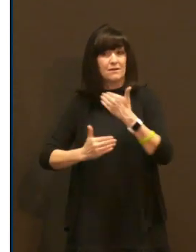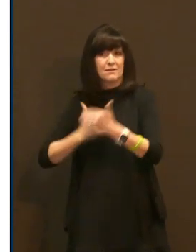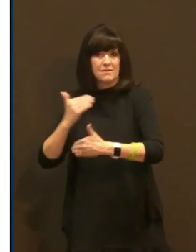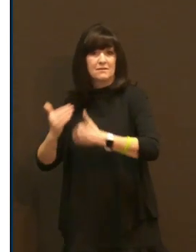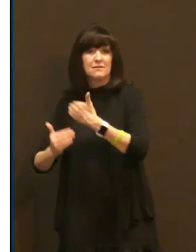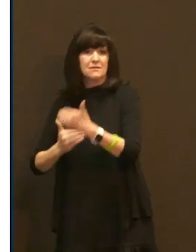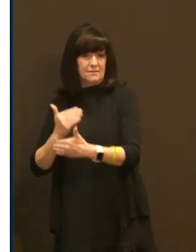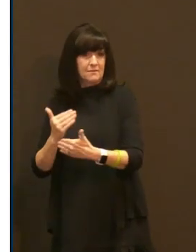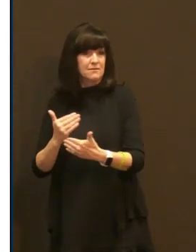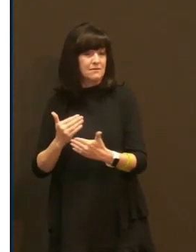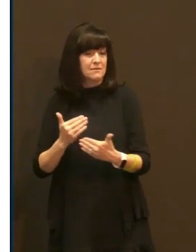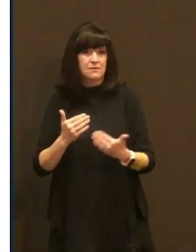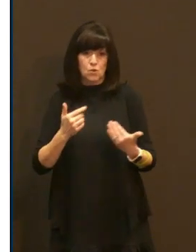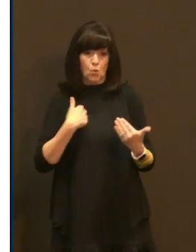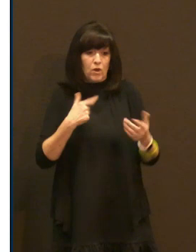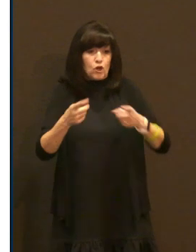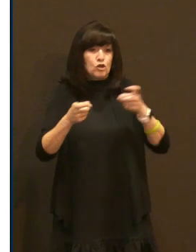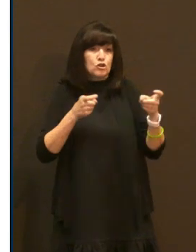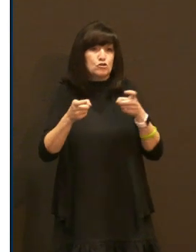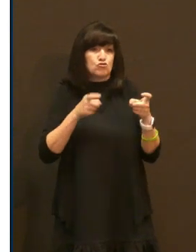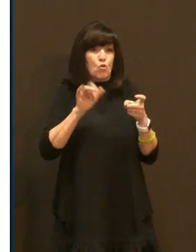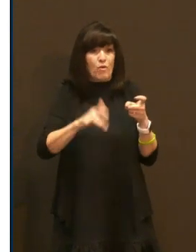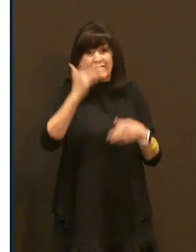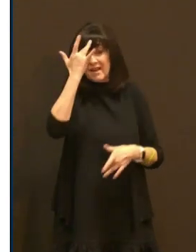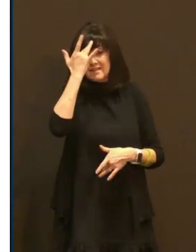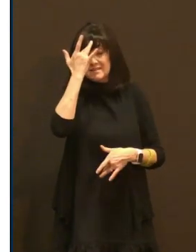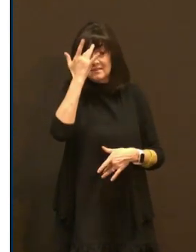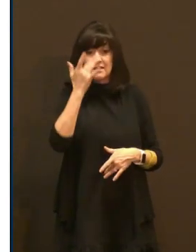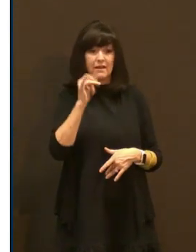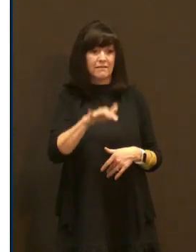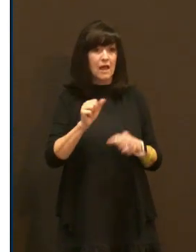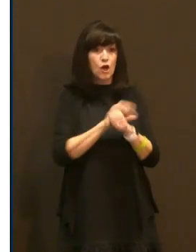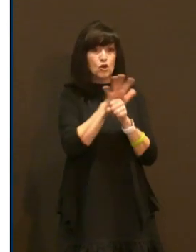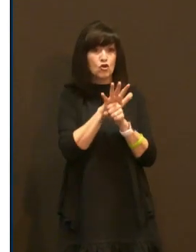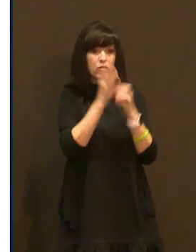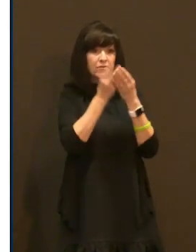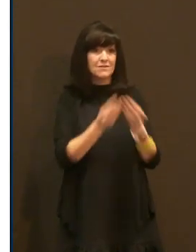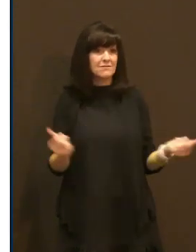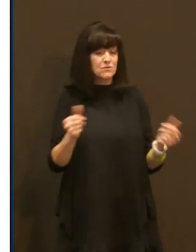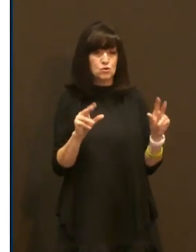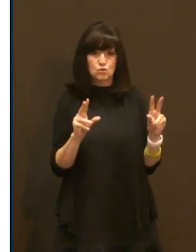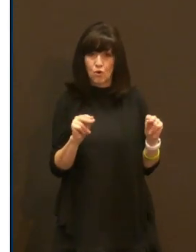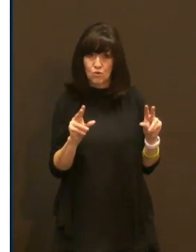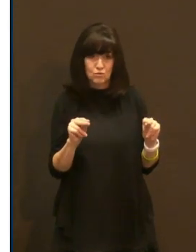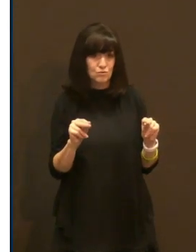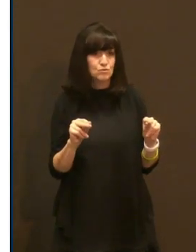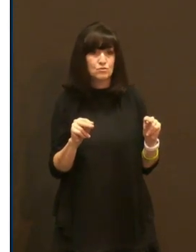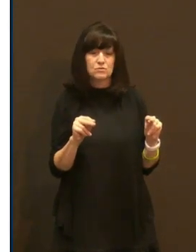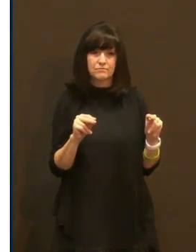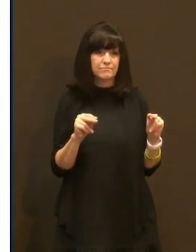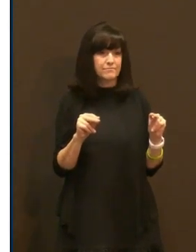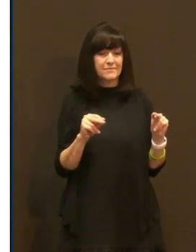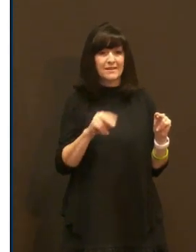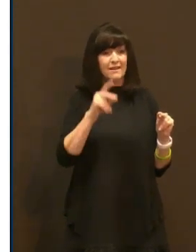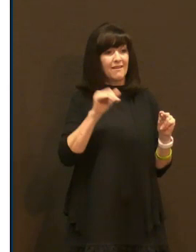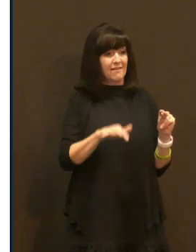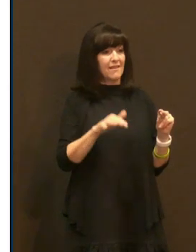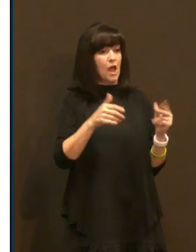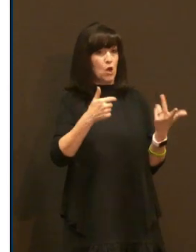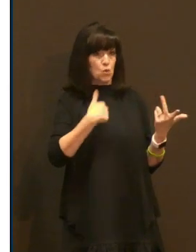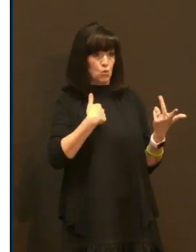The virus hasn't gone away. It's a phase where we will replace the blunt instrument